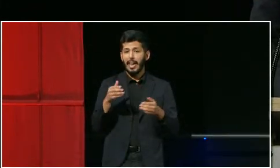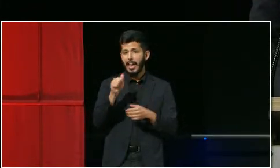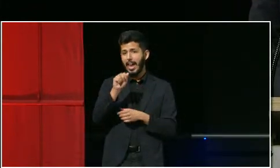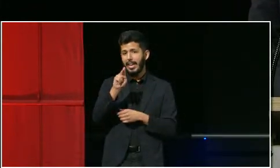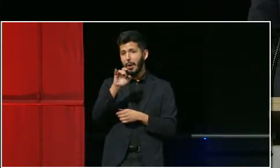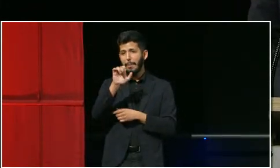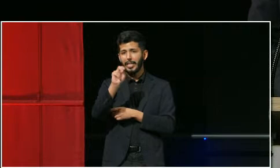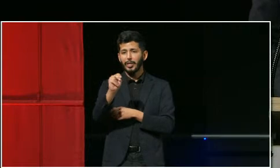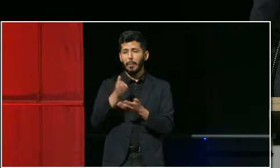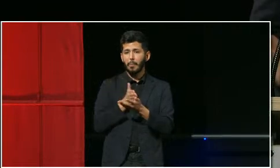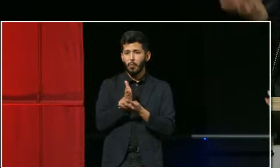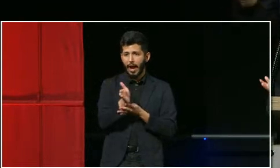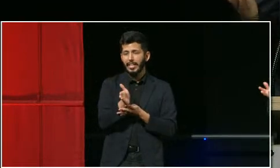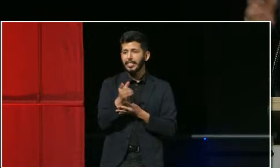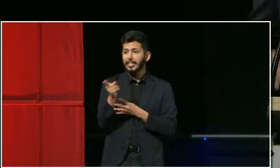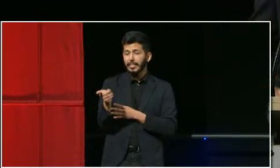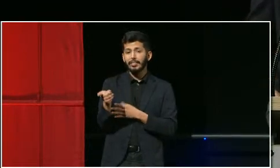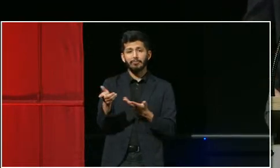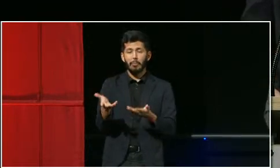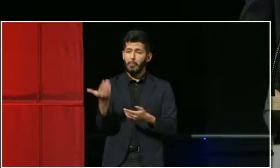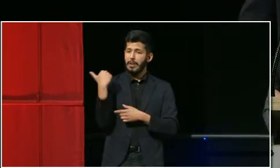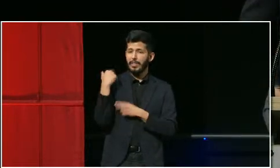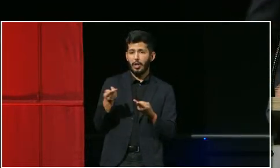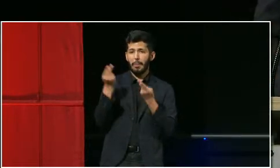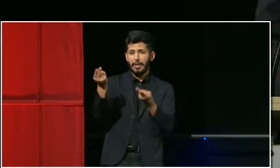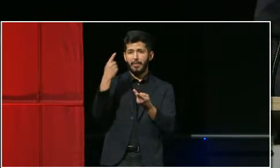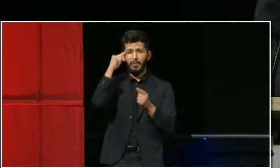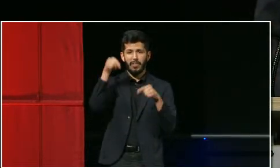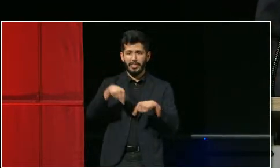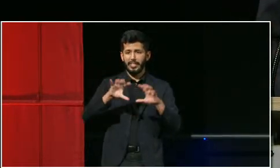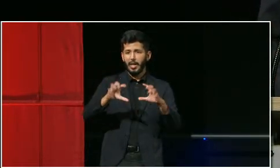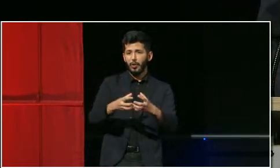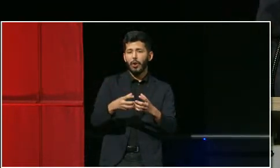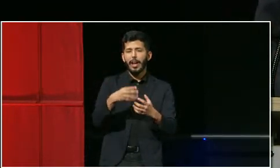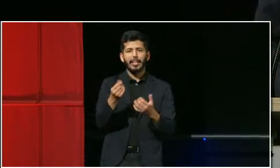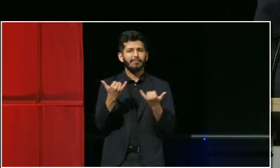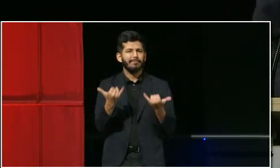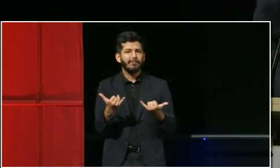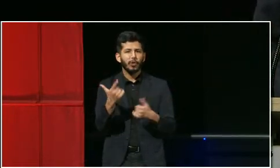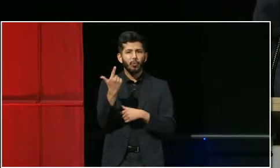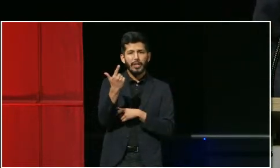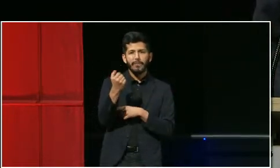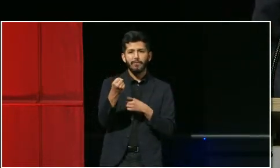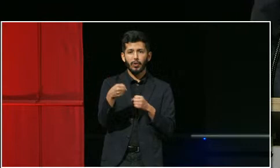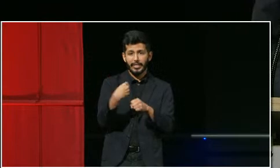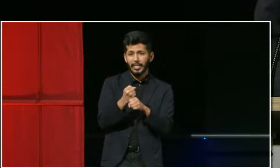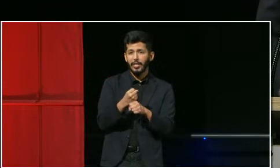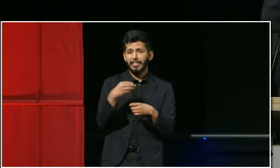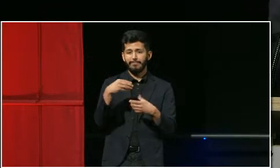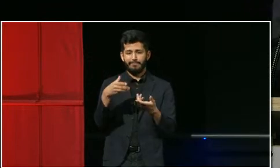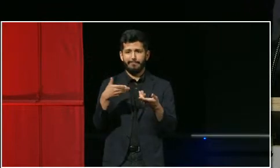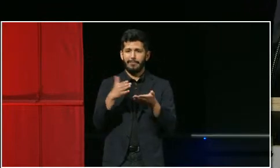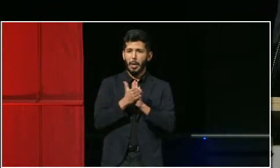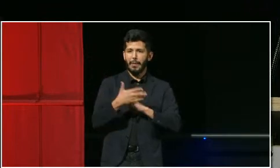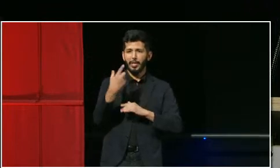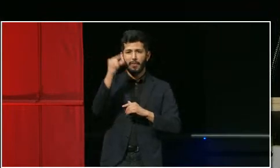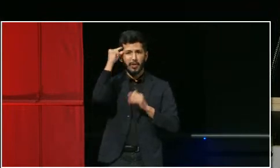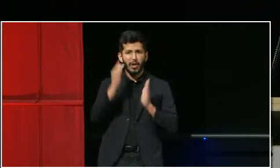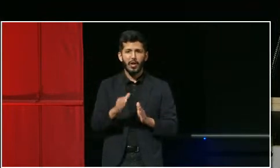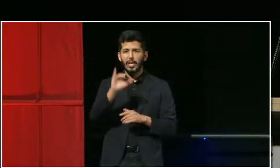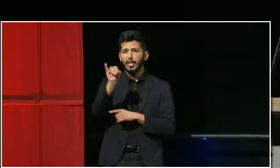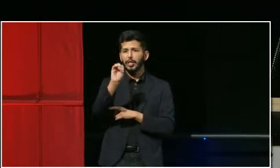Academy Award nominated filmmaker, previous nominee in this category, and currently in his 21st year as a governor. Please welcome John